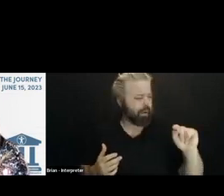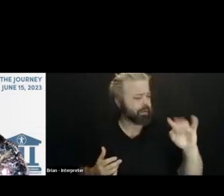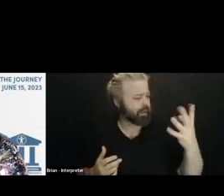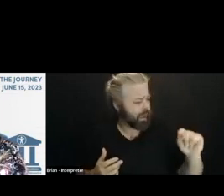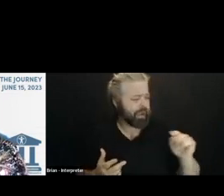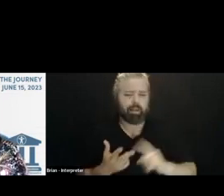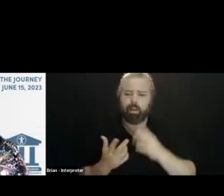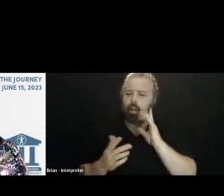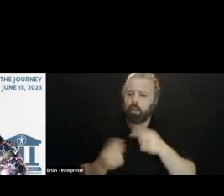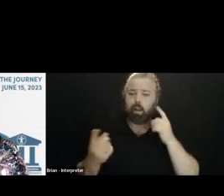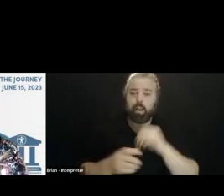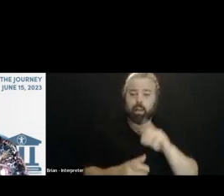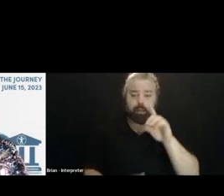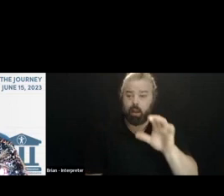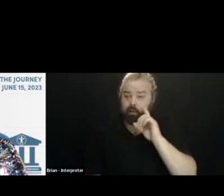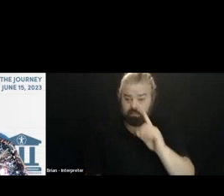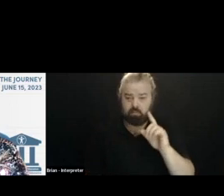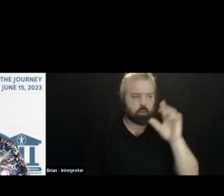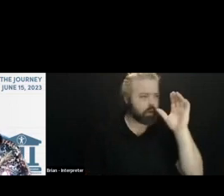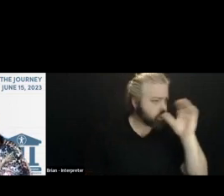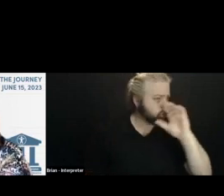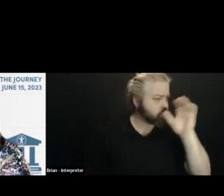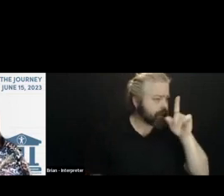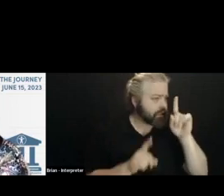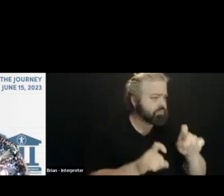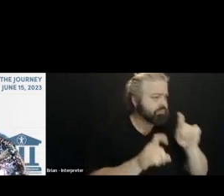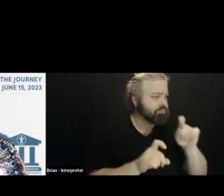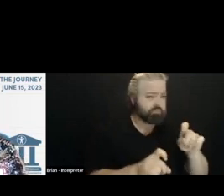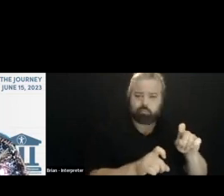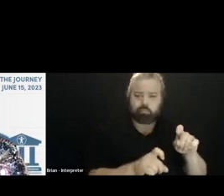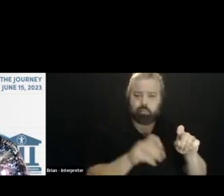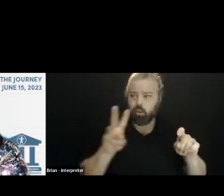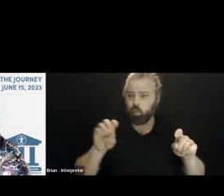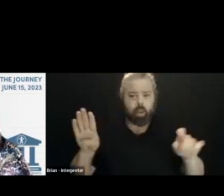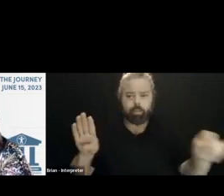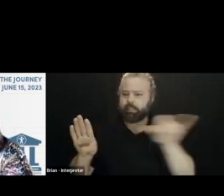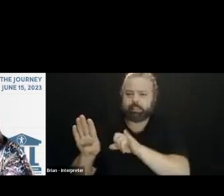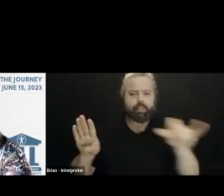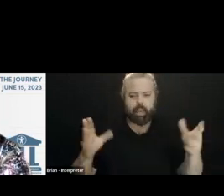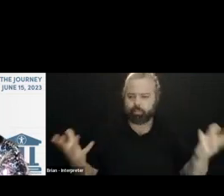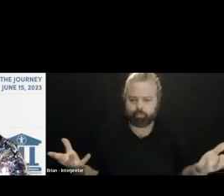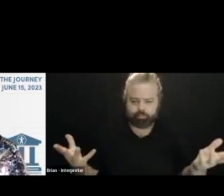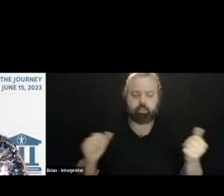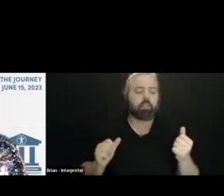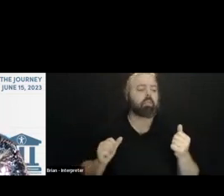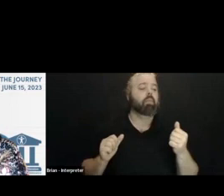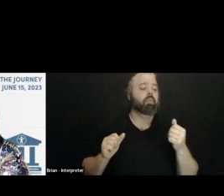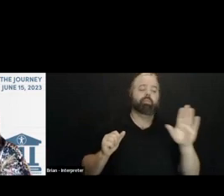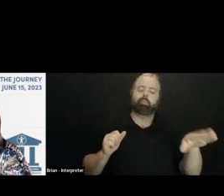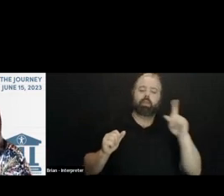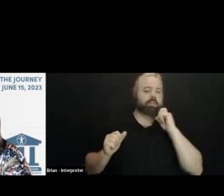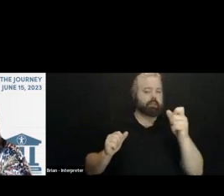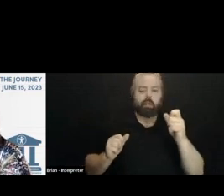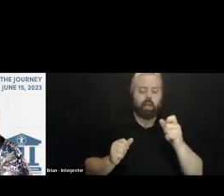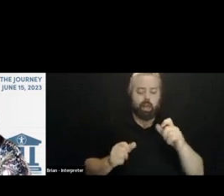documents, you search for it and you test for it in pretty much the same way on the web as well. Now, this is obviously not a